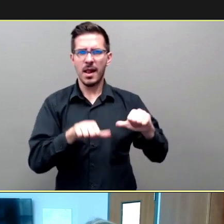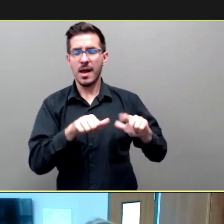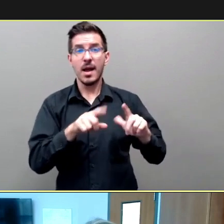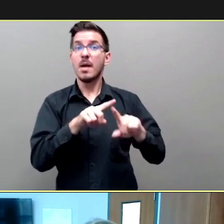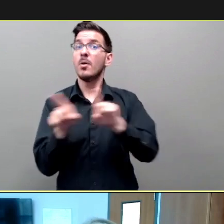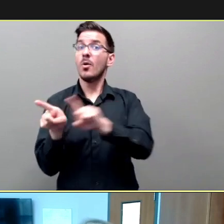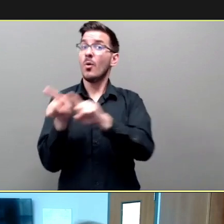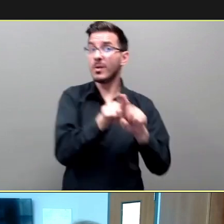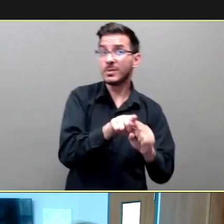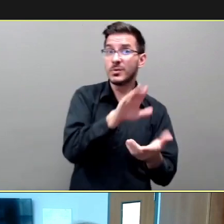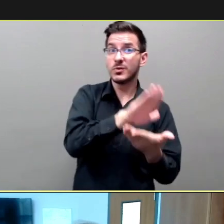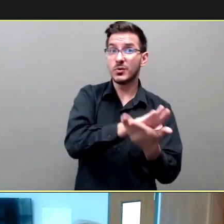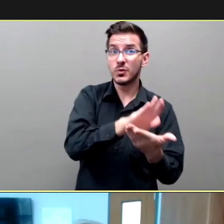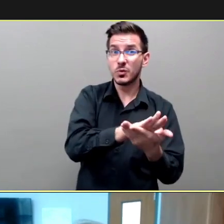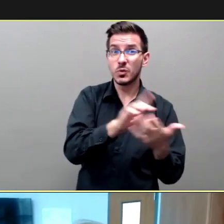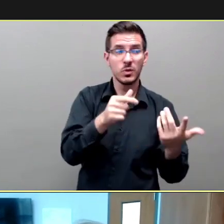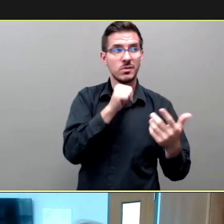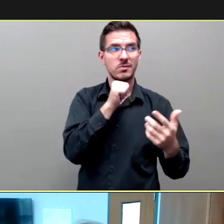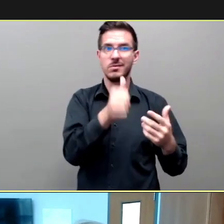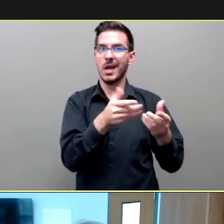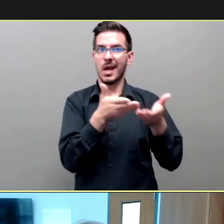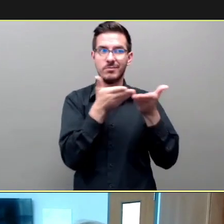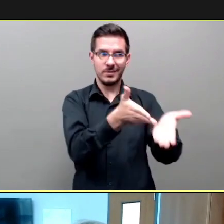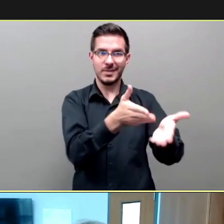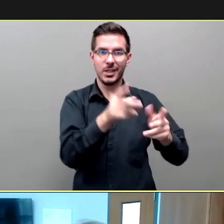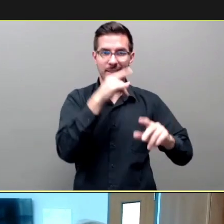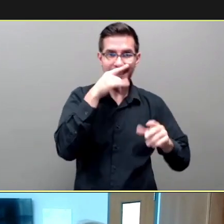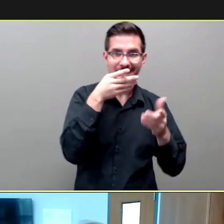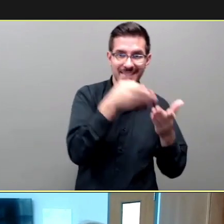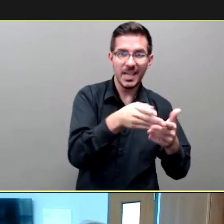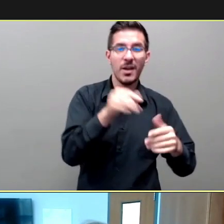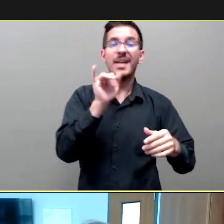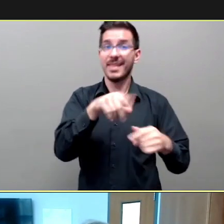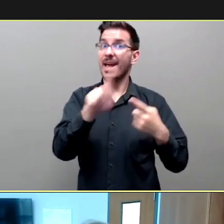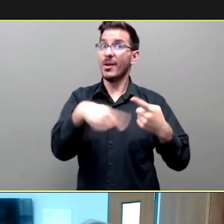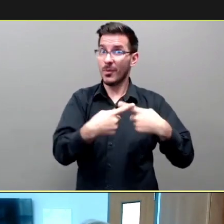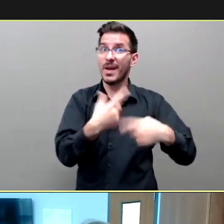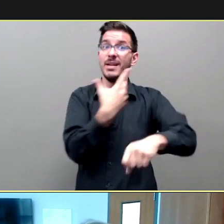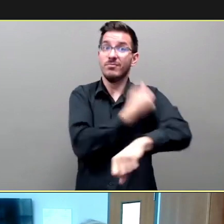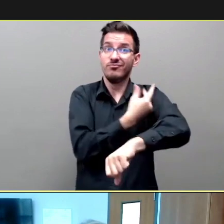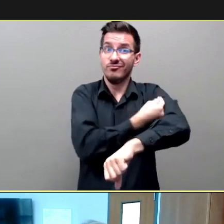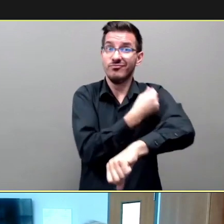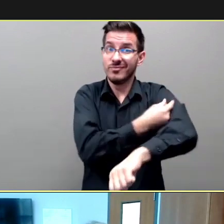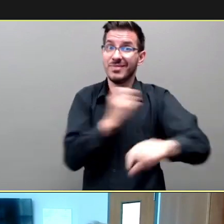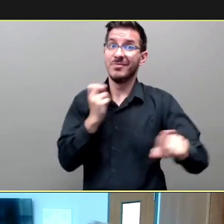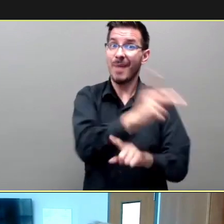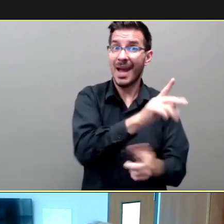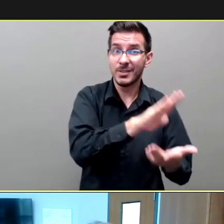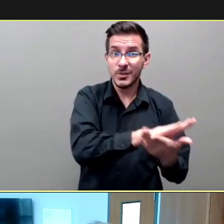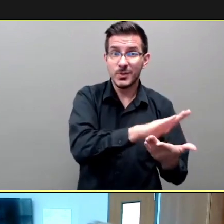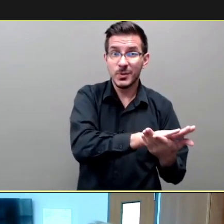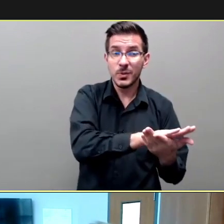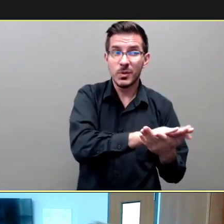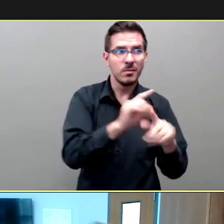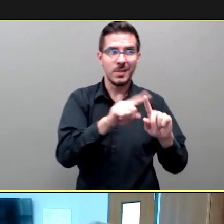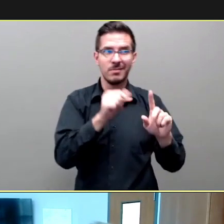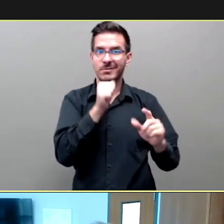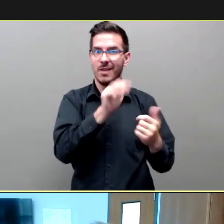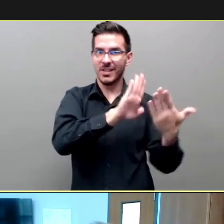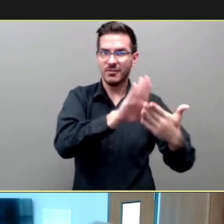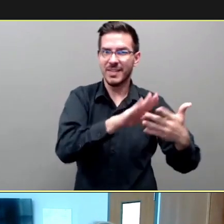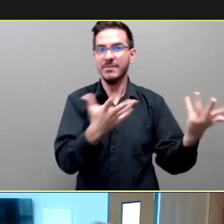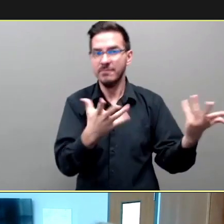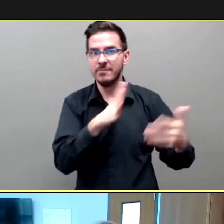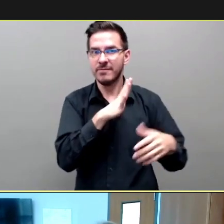school not being in session. Also, usually that's when kids get their vaccines back to school, and also some access issues during the pandemic